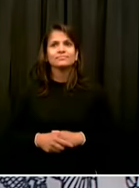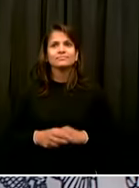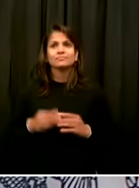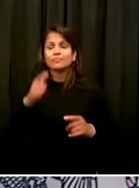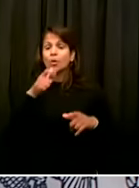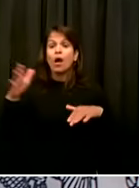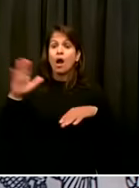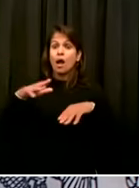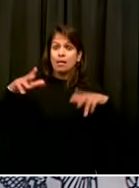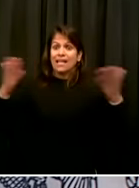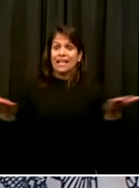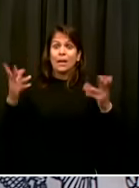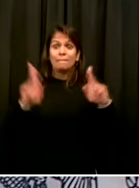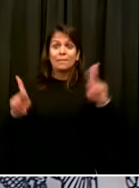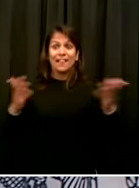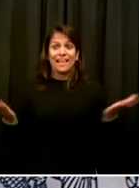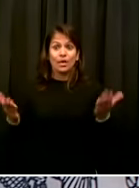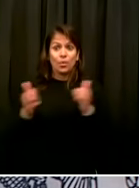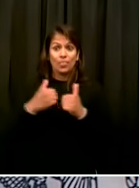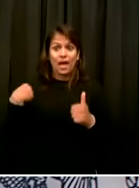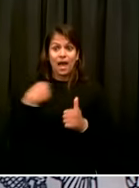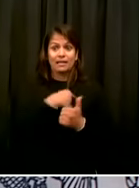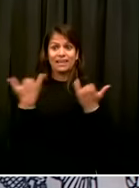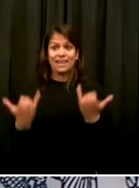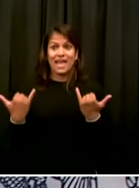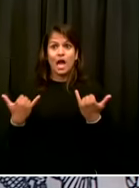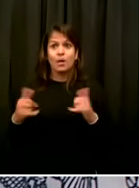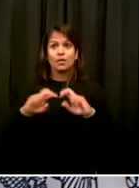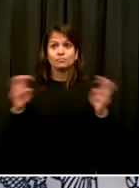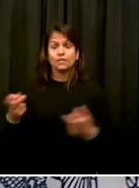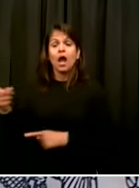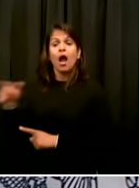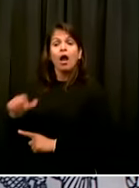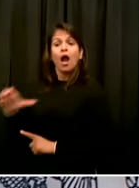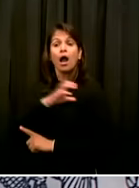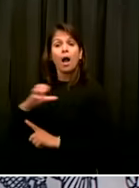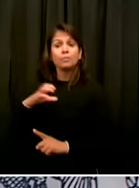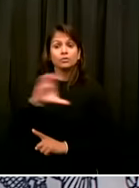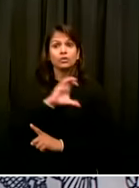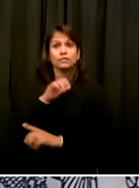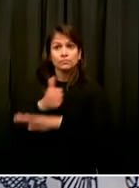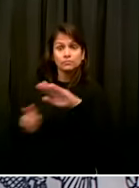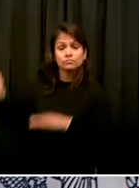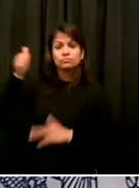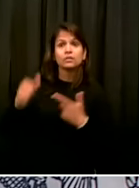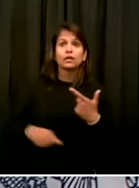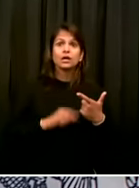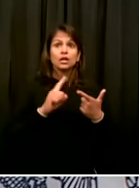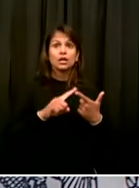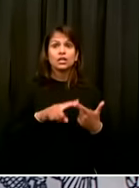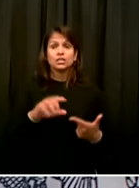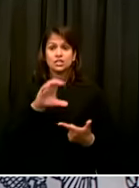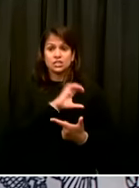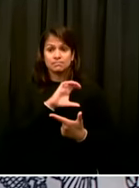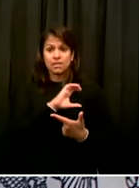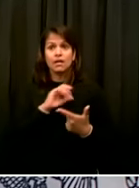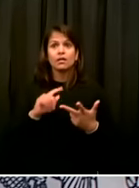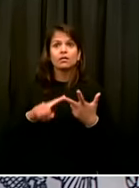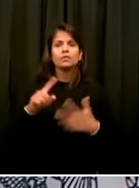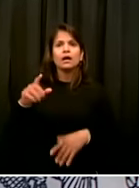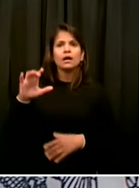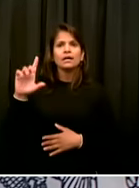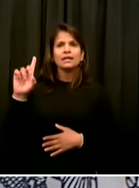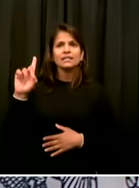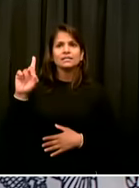we're joined today by Health Commissioner Dr. Jabe Chokshi, Sheriff Joe Facito, and Senior Advisor Jay Varma. The